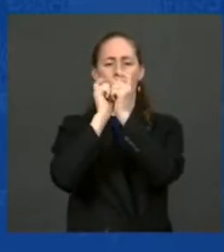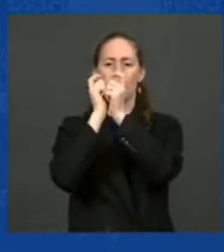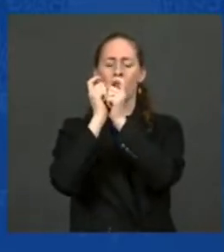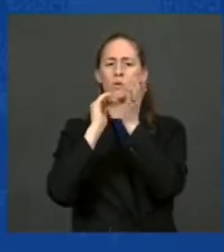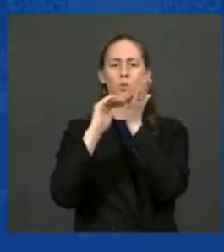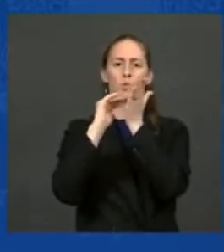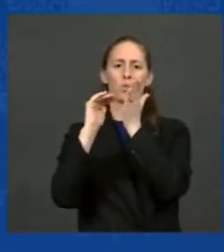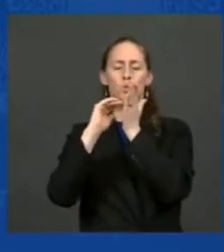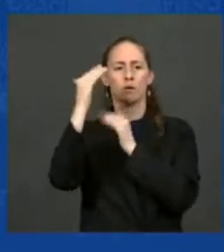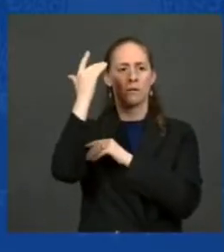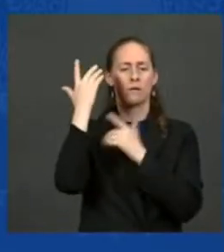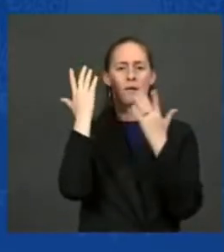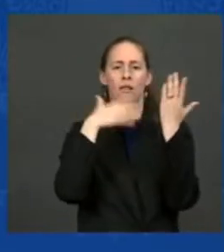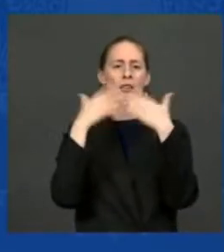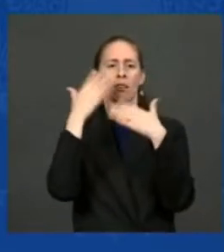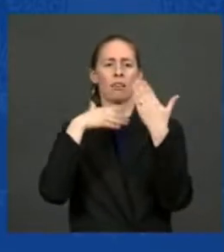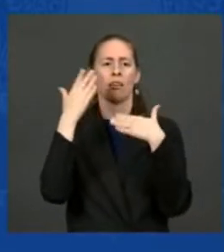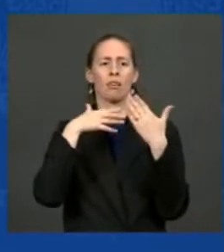cannot be underestimated.